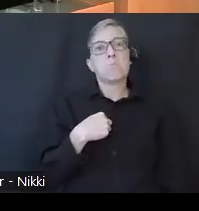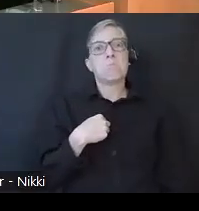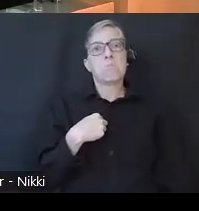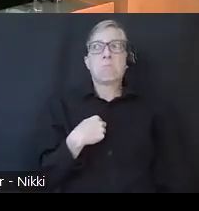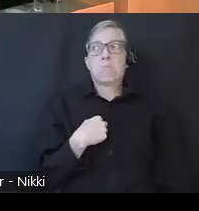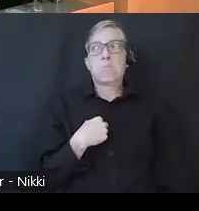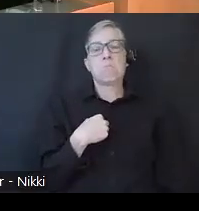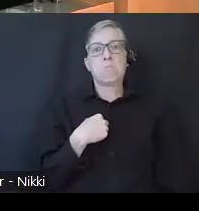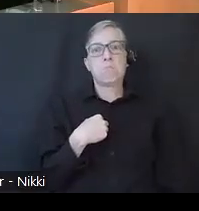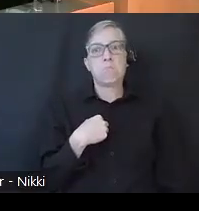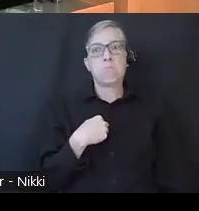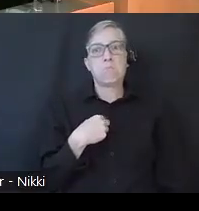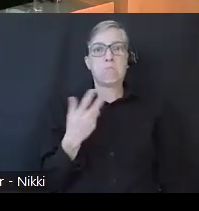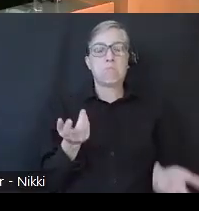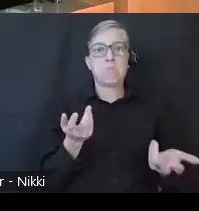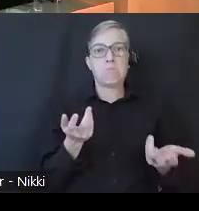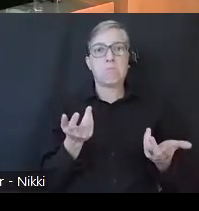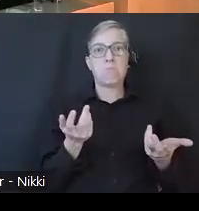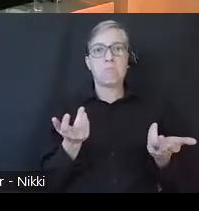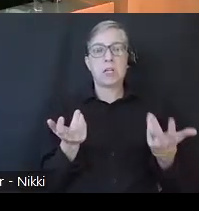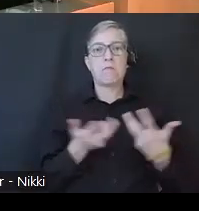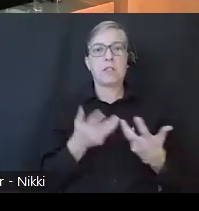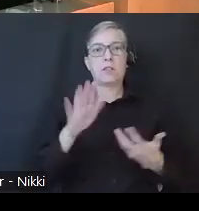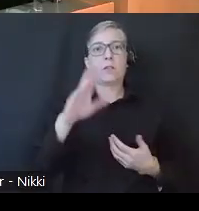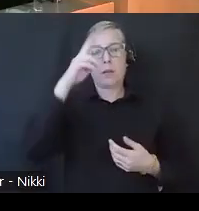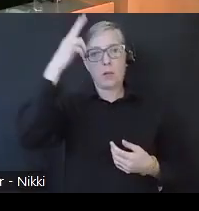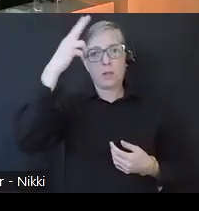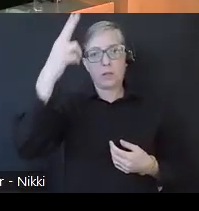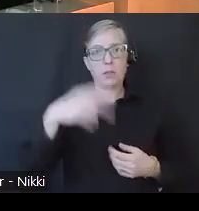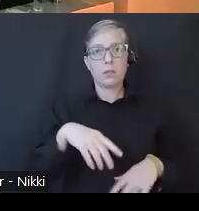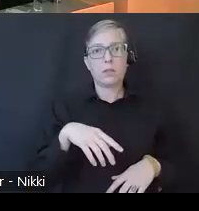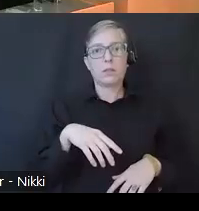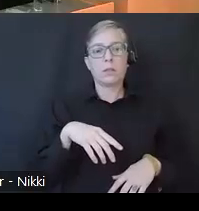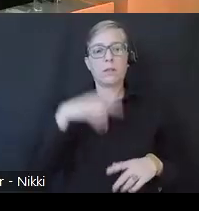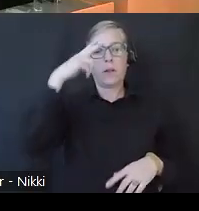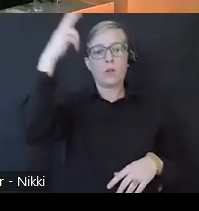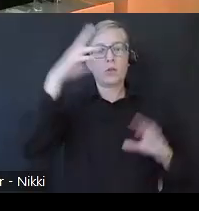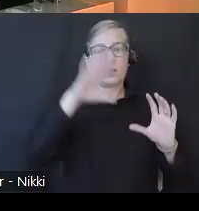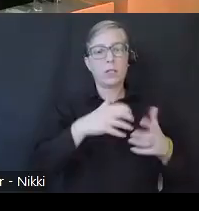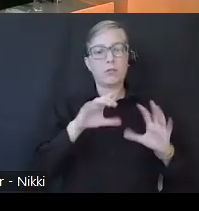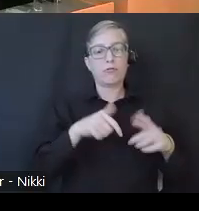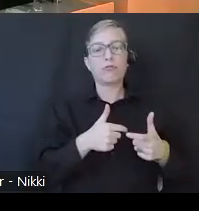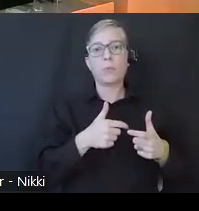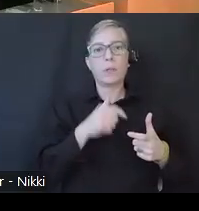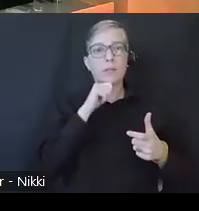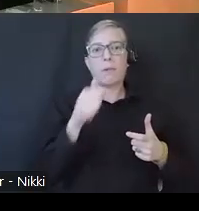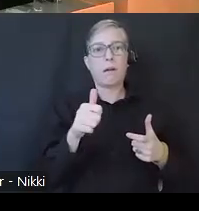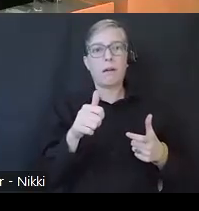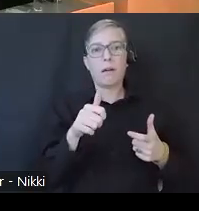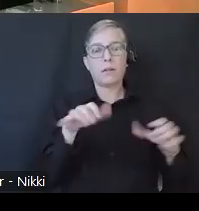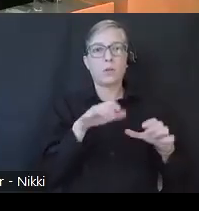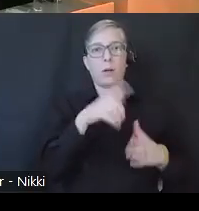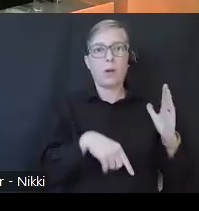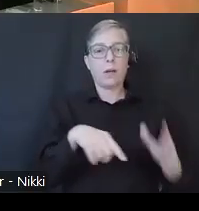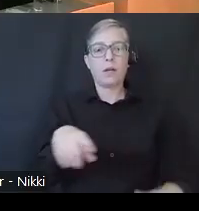because the whole point is that the hallucinating group isn't using the priors that are in the real world. Yeah. They're using their